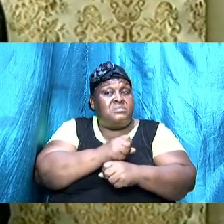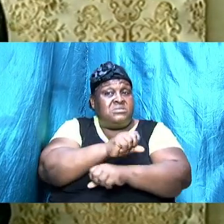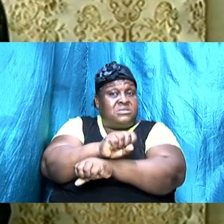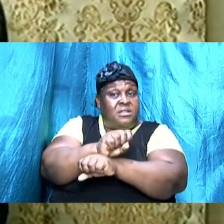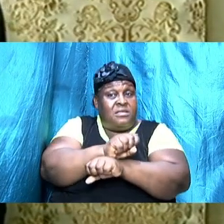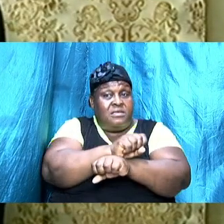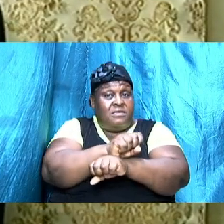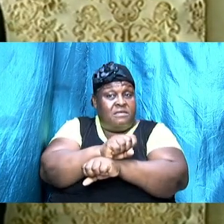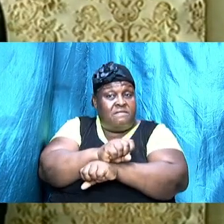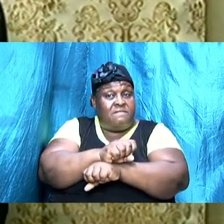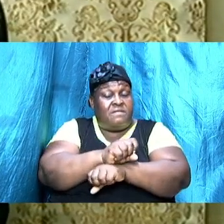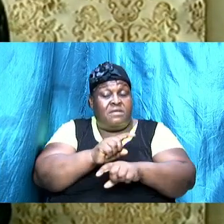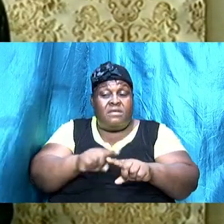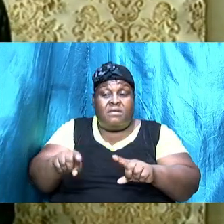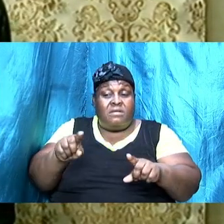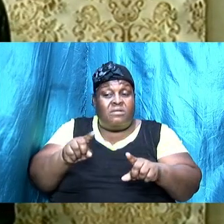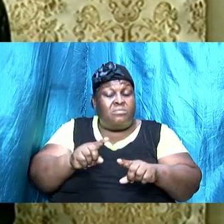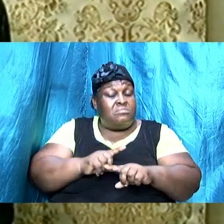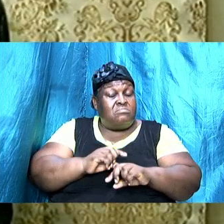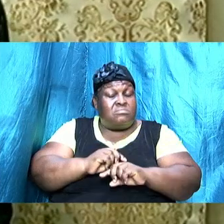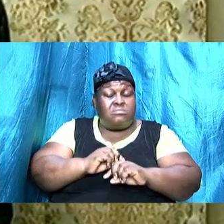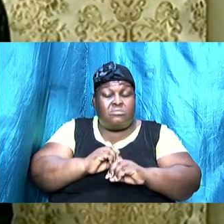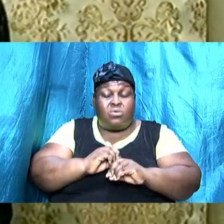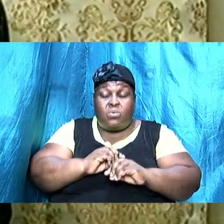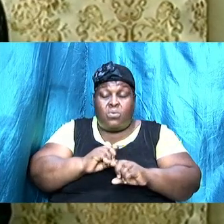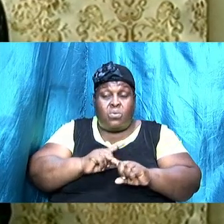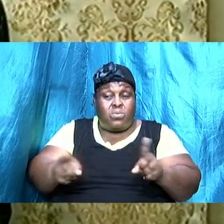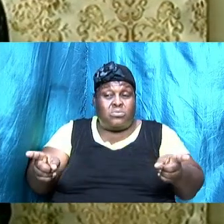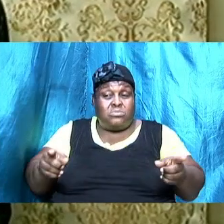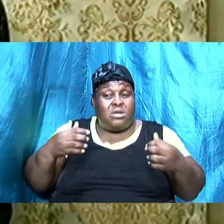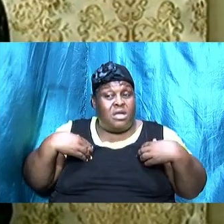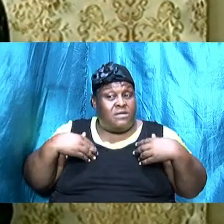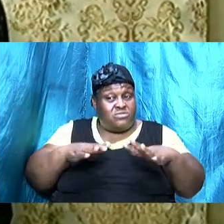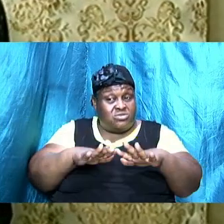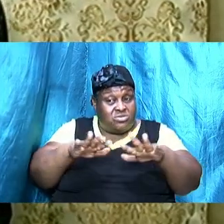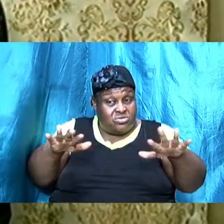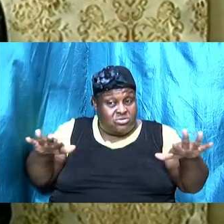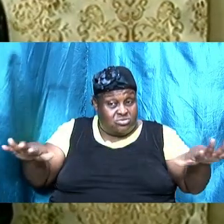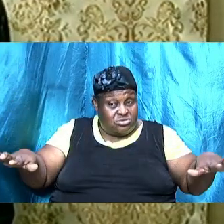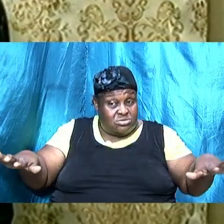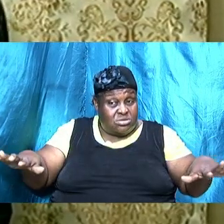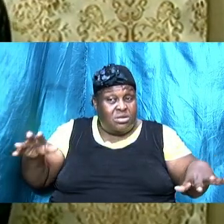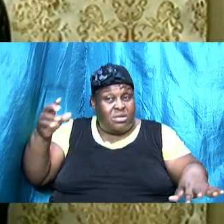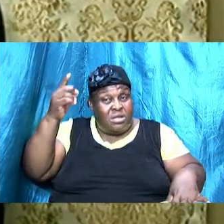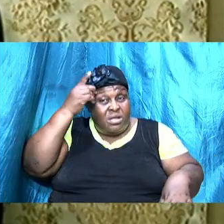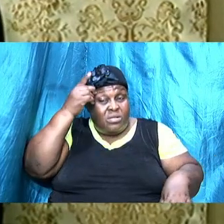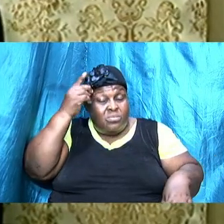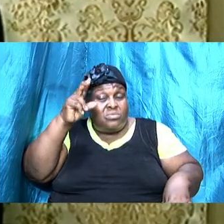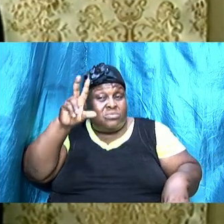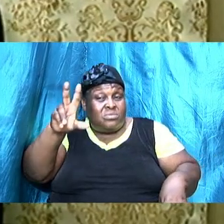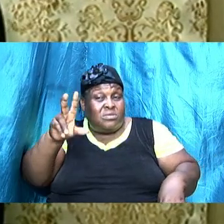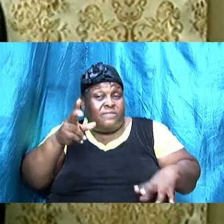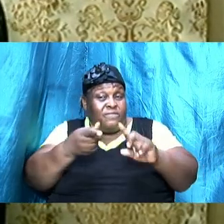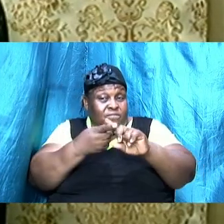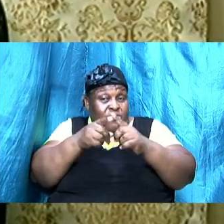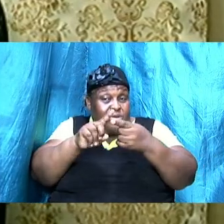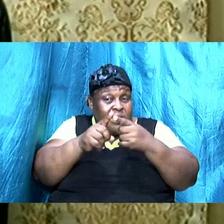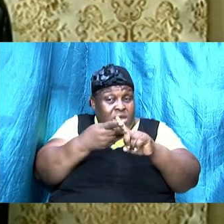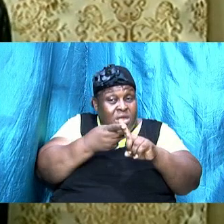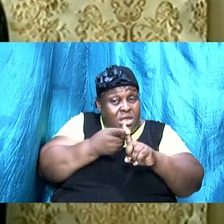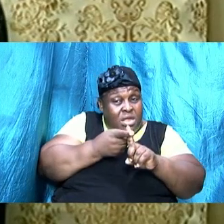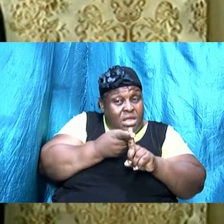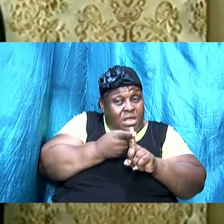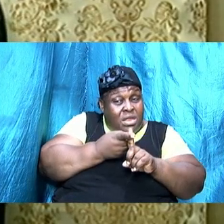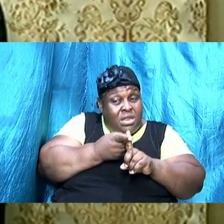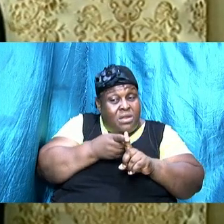Couldn't have children. In fact, Daniel and the others were given to the head of the eunuchs. So there was a eunuch that